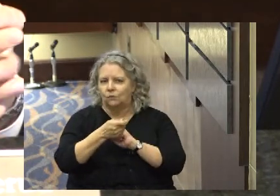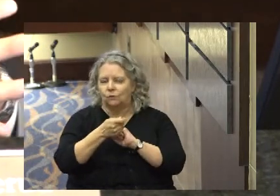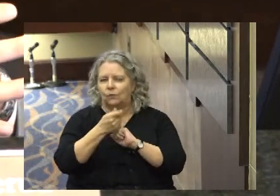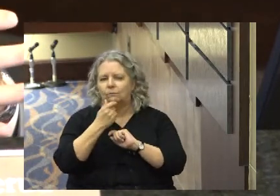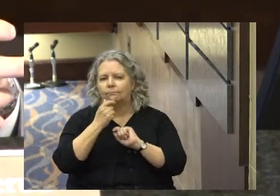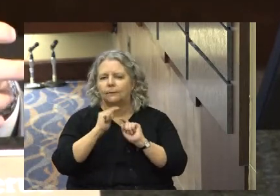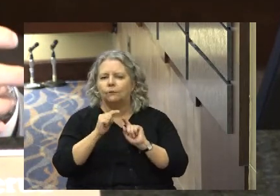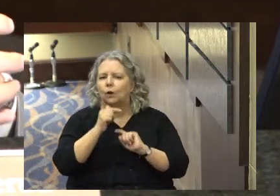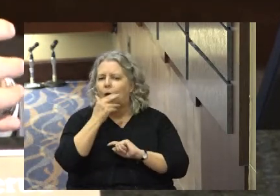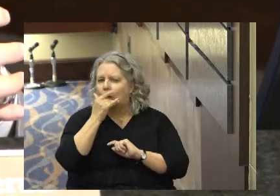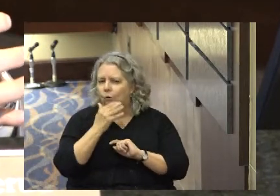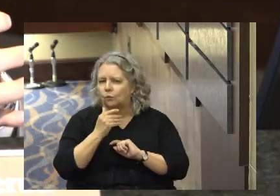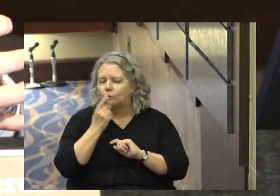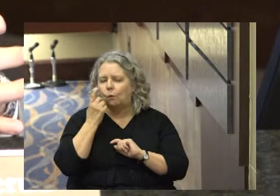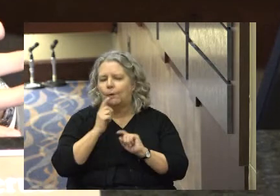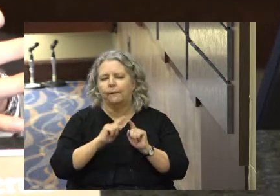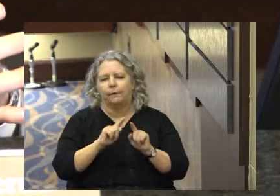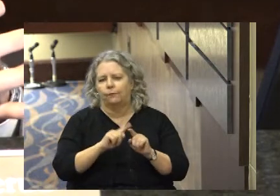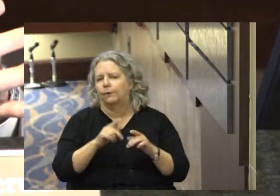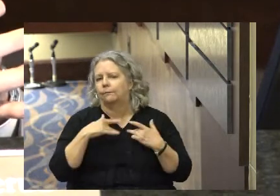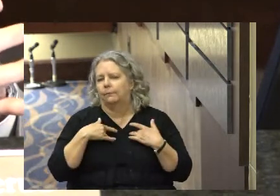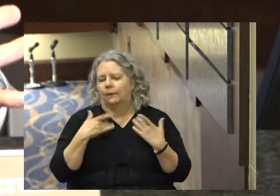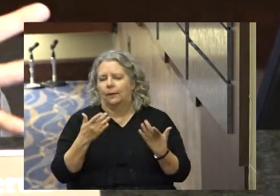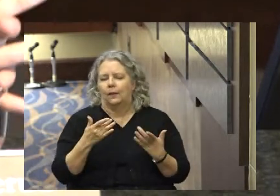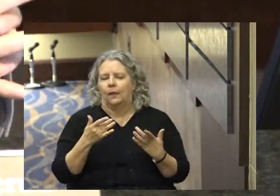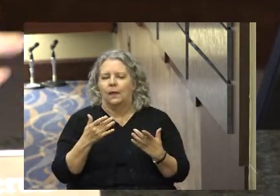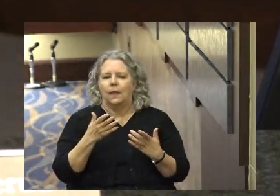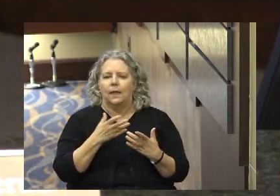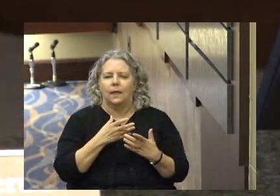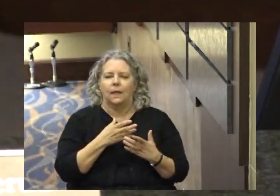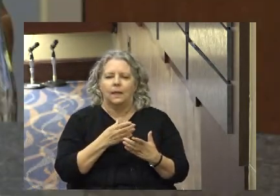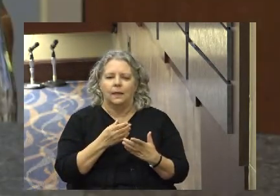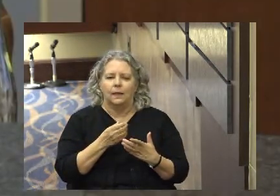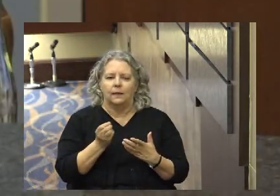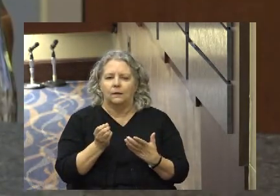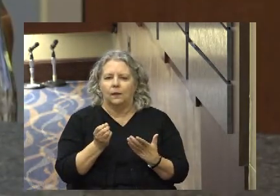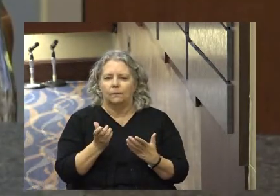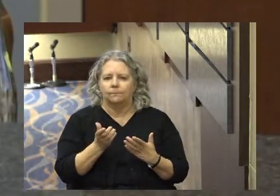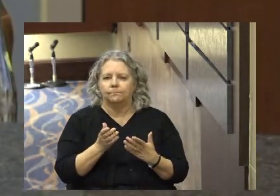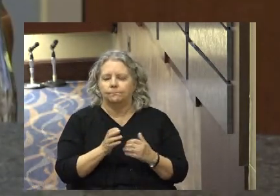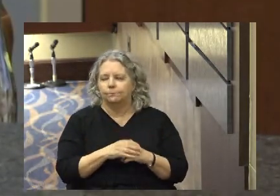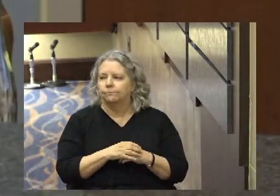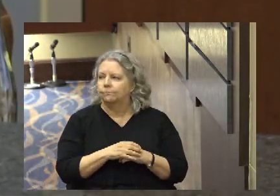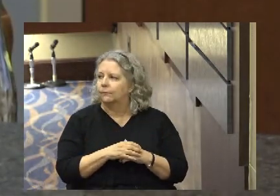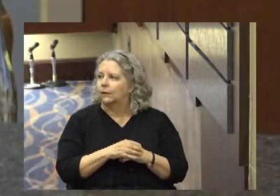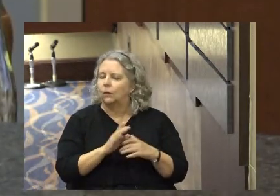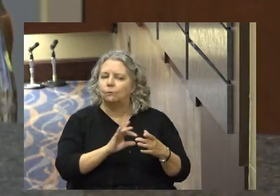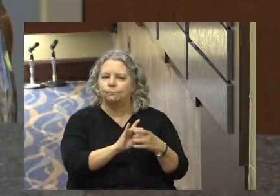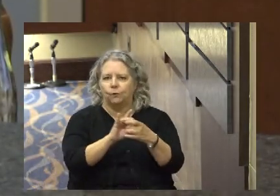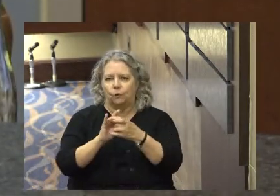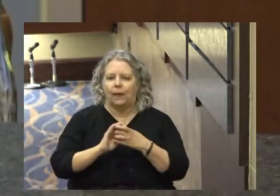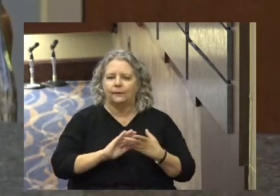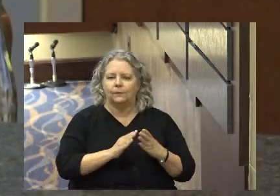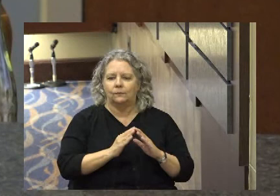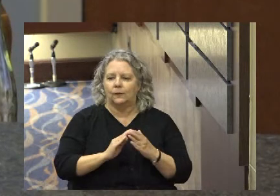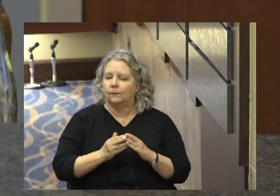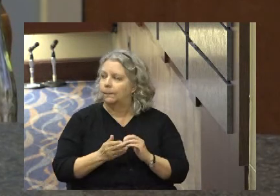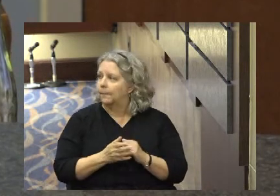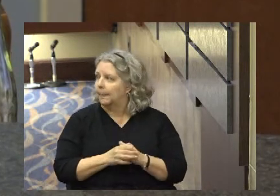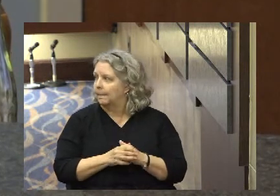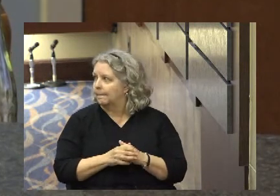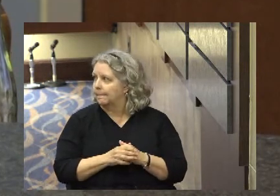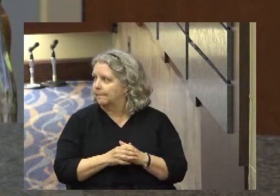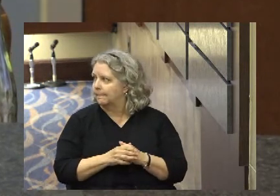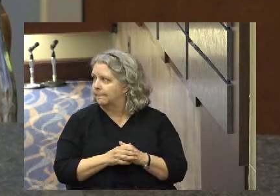reflecting the city's expression of solidarity or what it may be. It's a forward-facing way for us to be responsive to